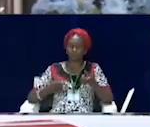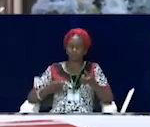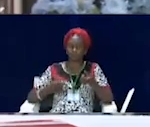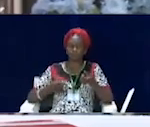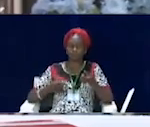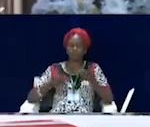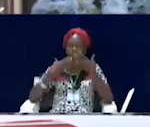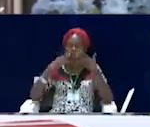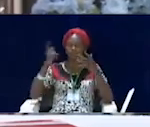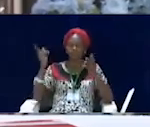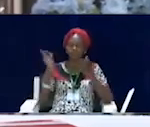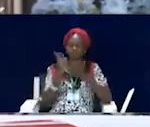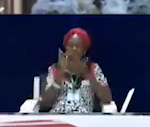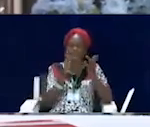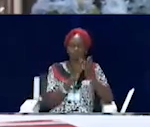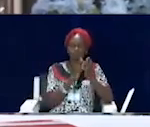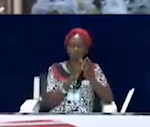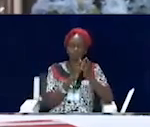Thank you, Jesus.